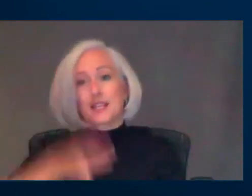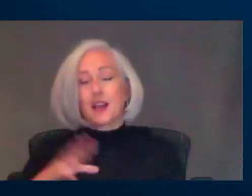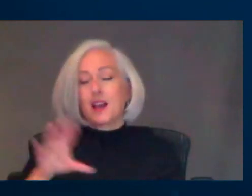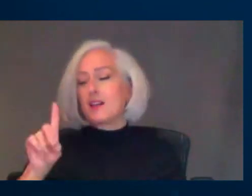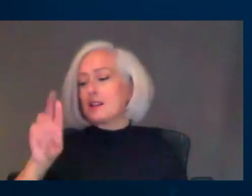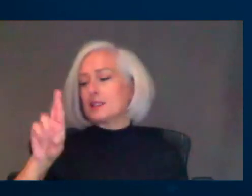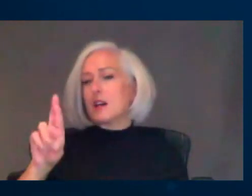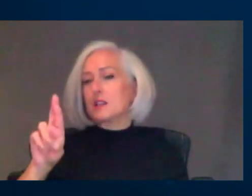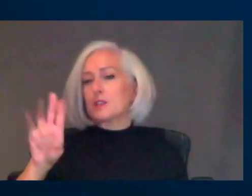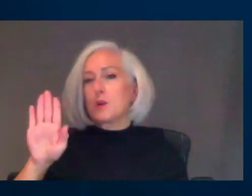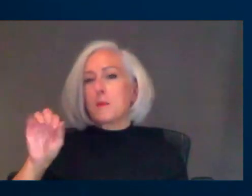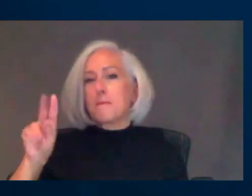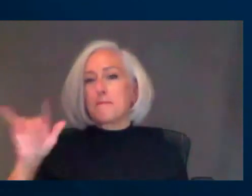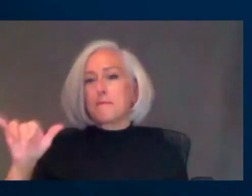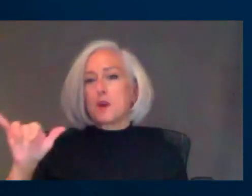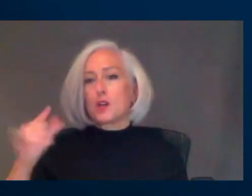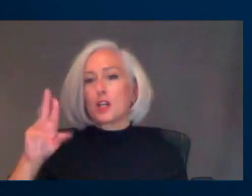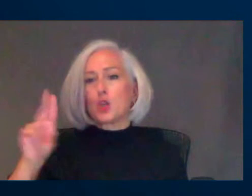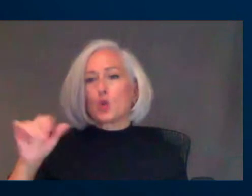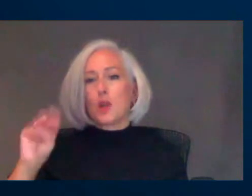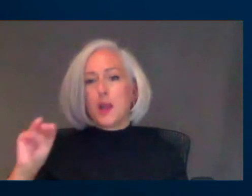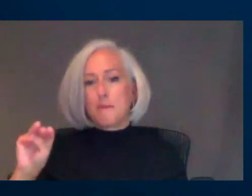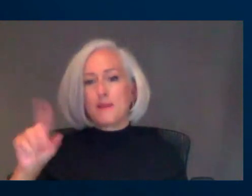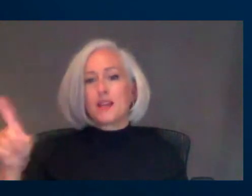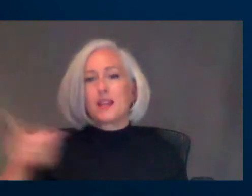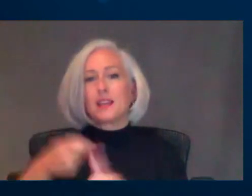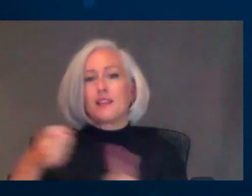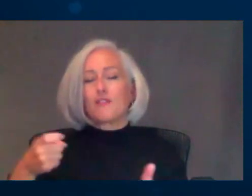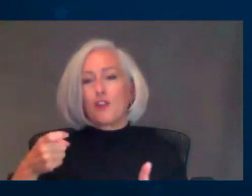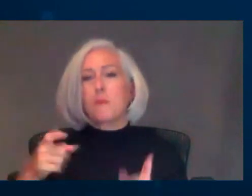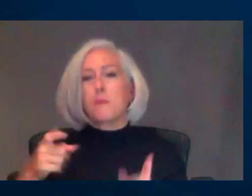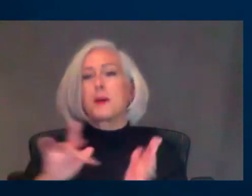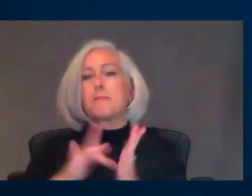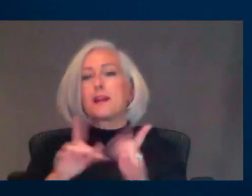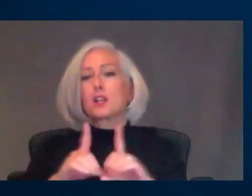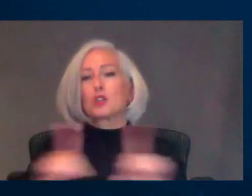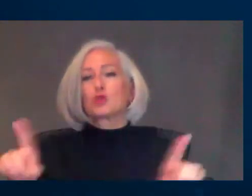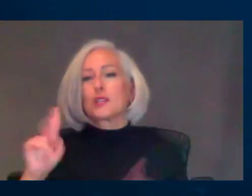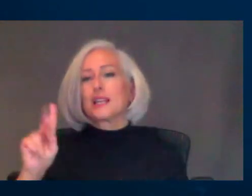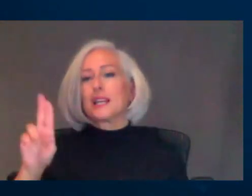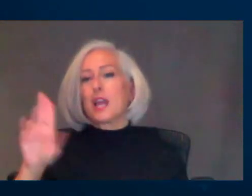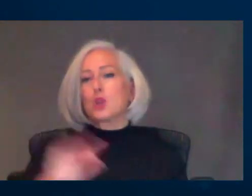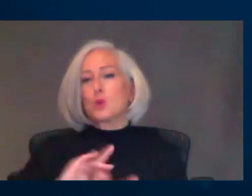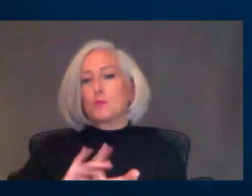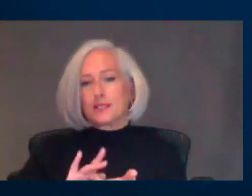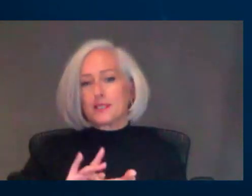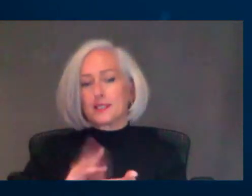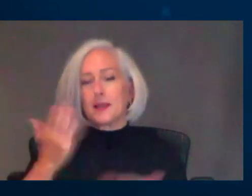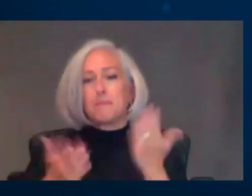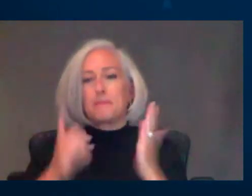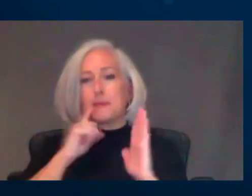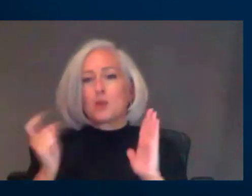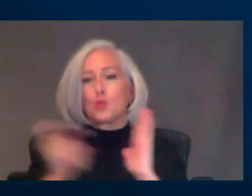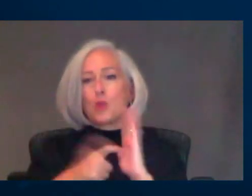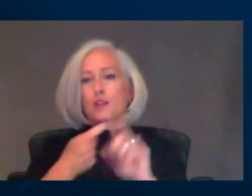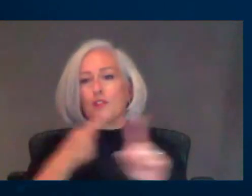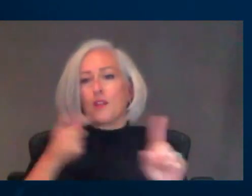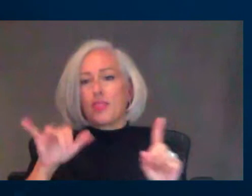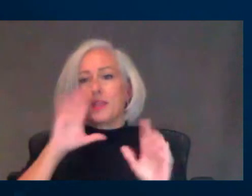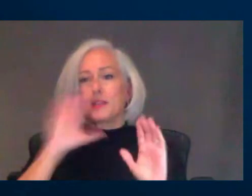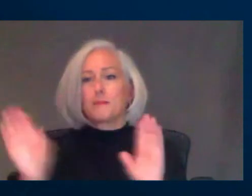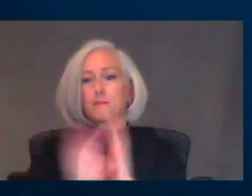stick around for that. But first, Dr. Castro, thank you again for being with us. I am a big fan of yours. Oh, thank you. And jeez. Oh,